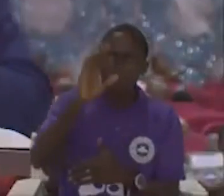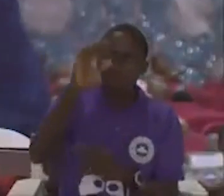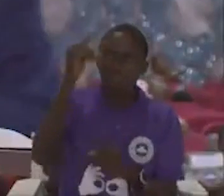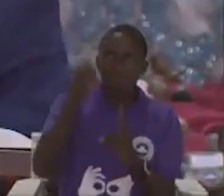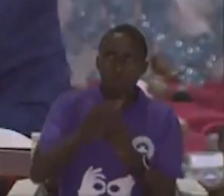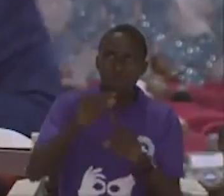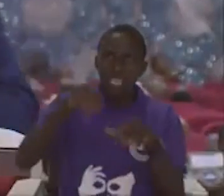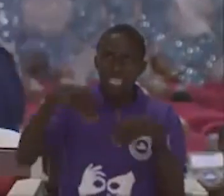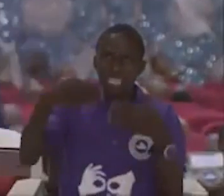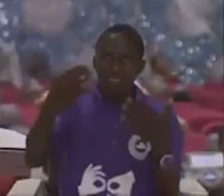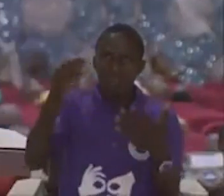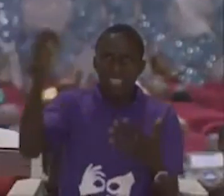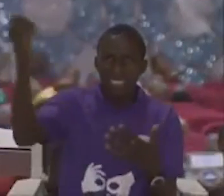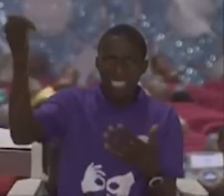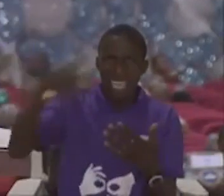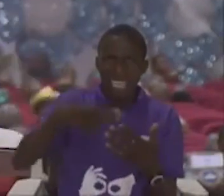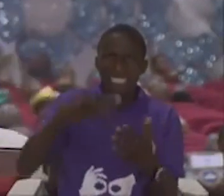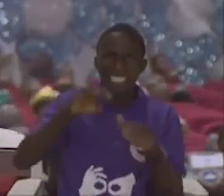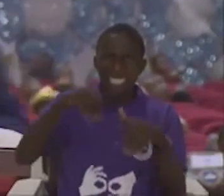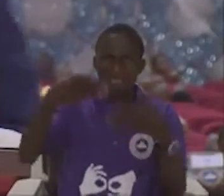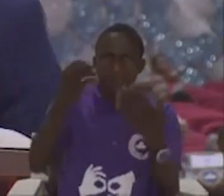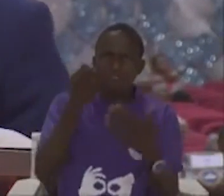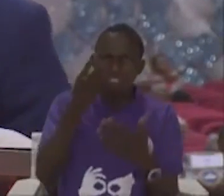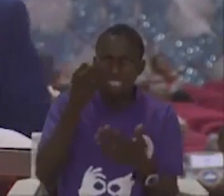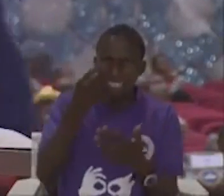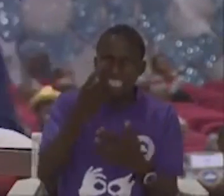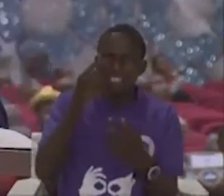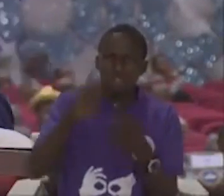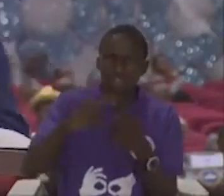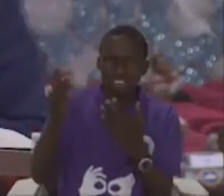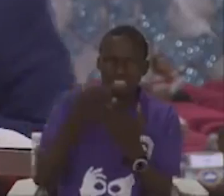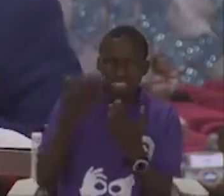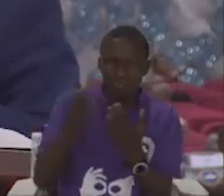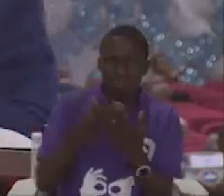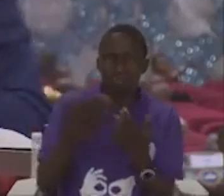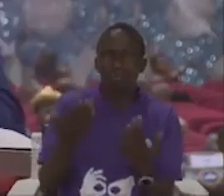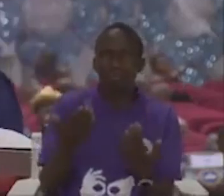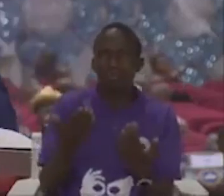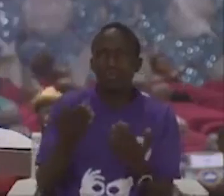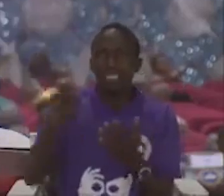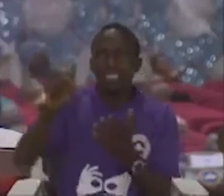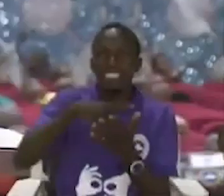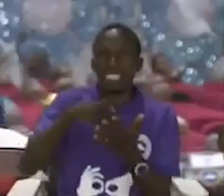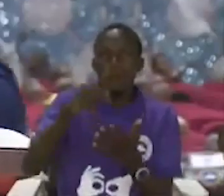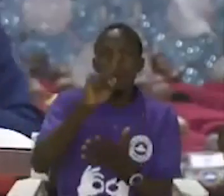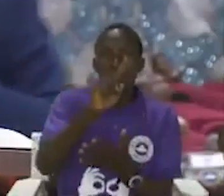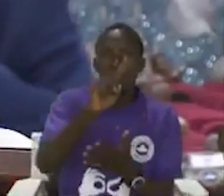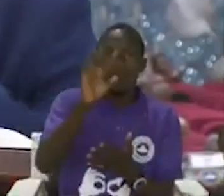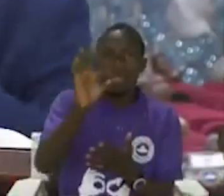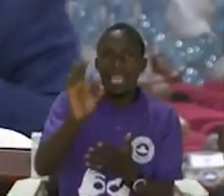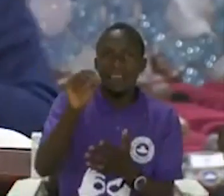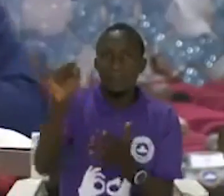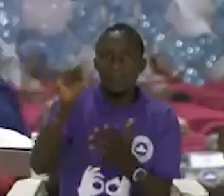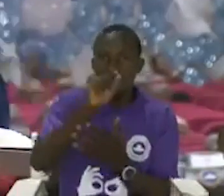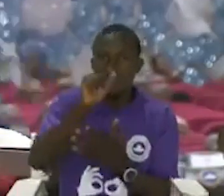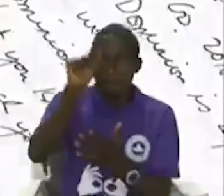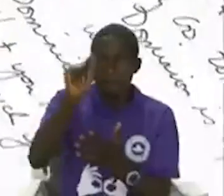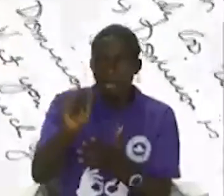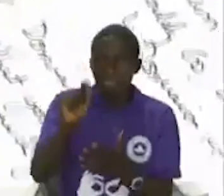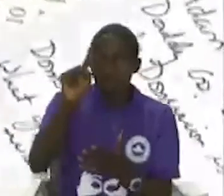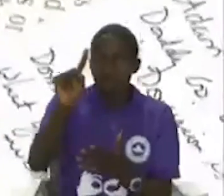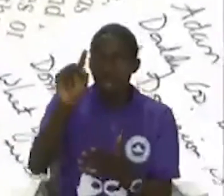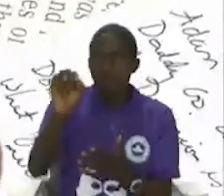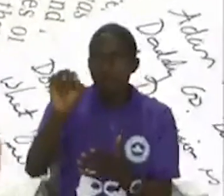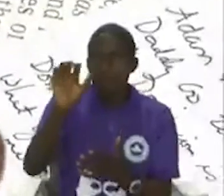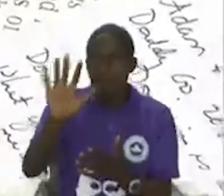light. It gives understanding to the simple. Kai, in Psalm 119 verse 105. Psalm 119 verse